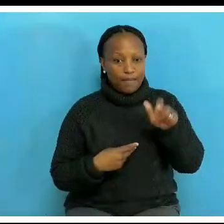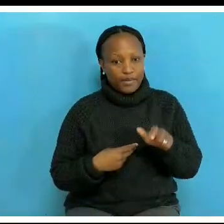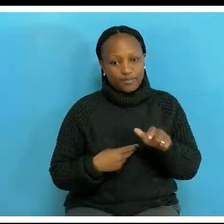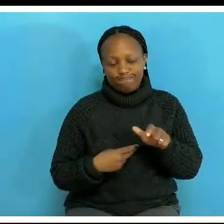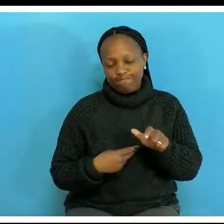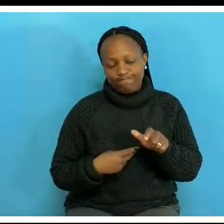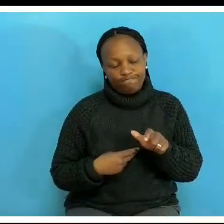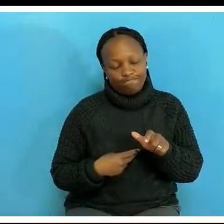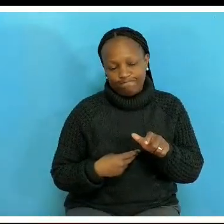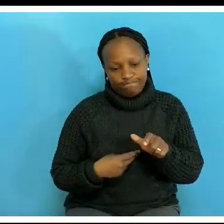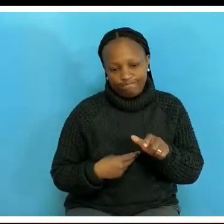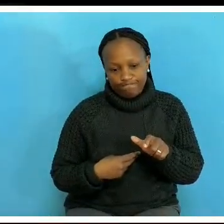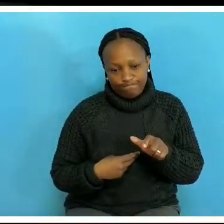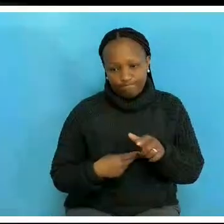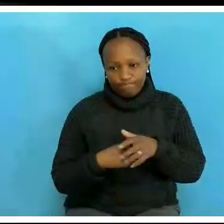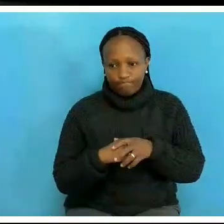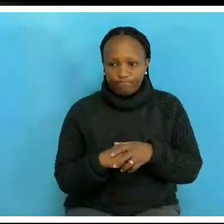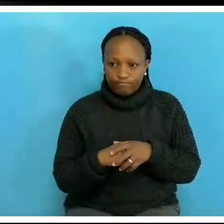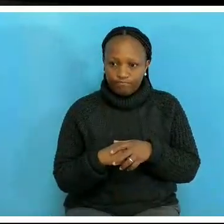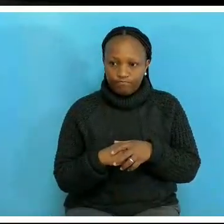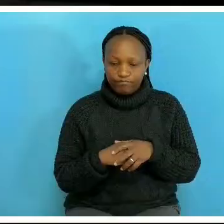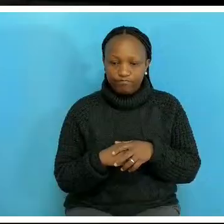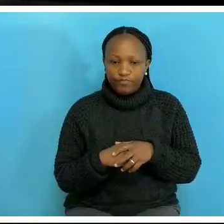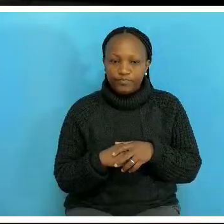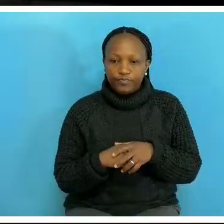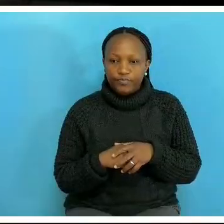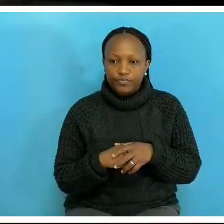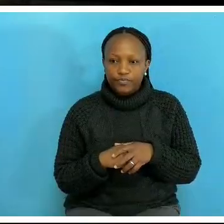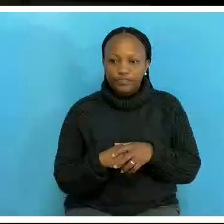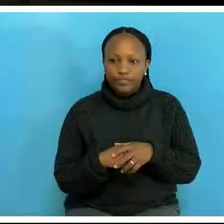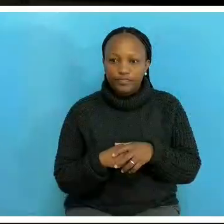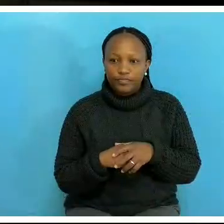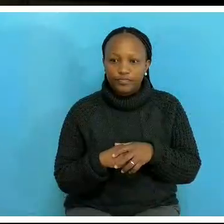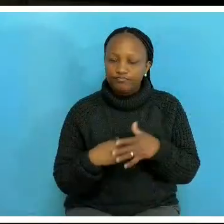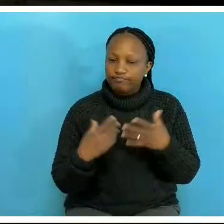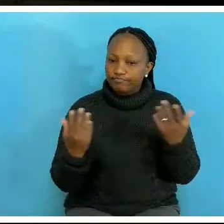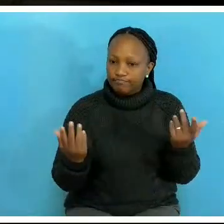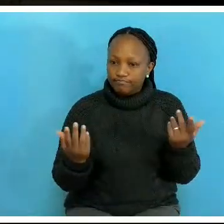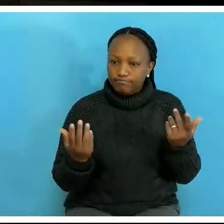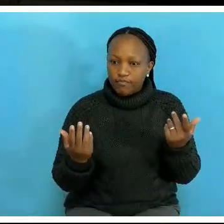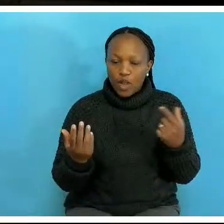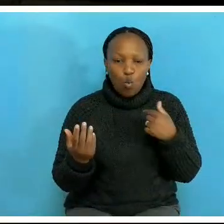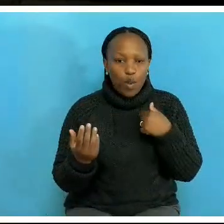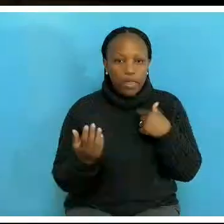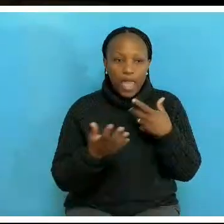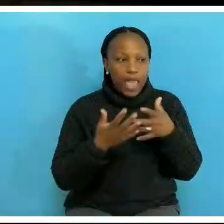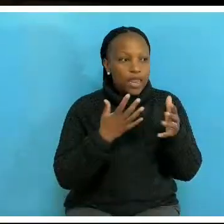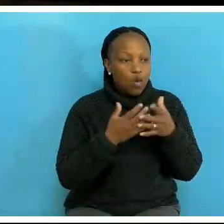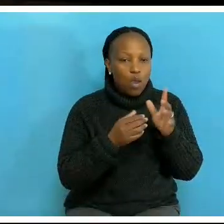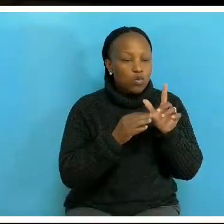over. We don't have anywhere to run to.